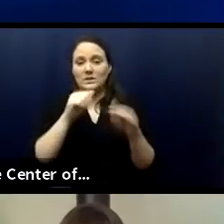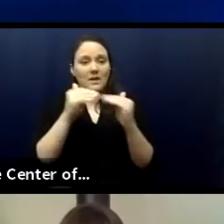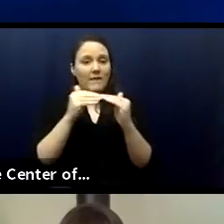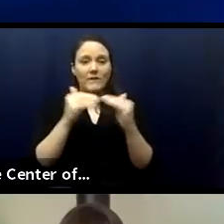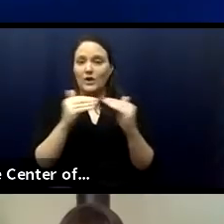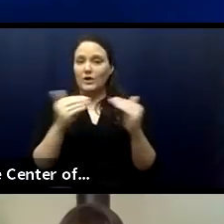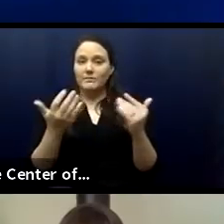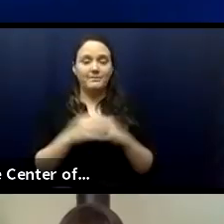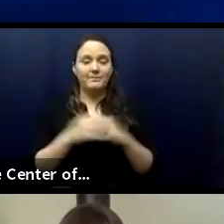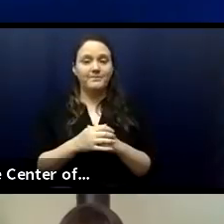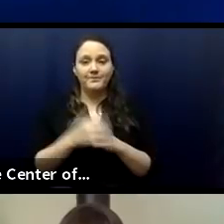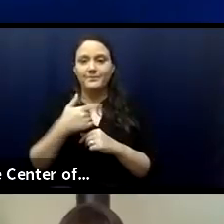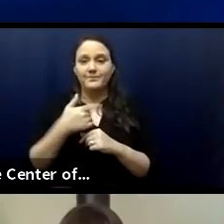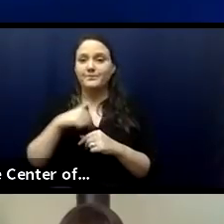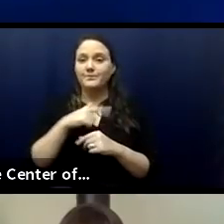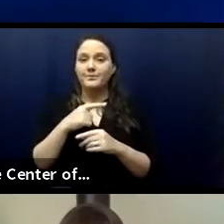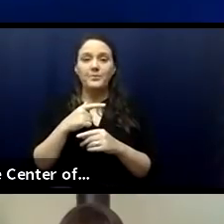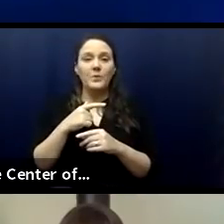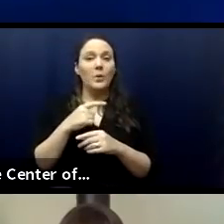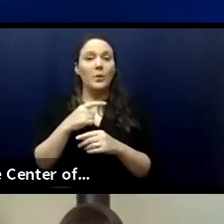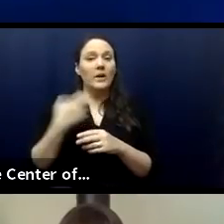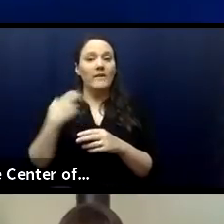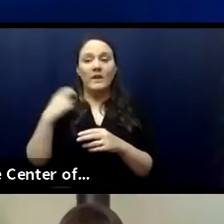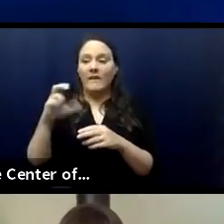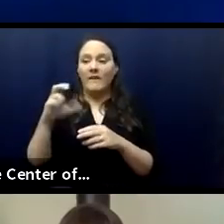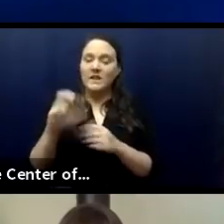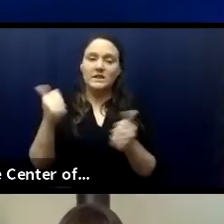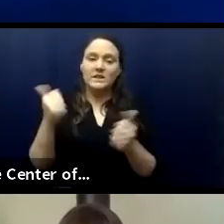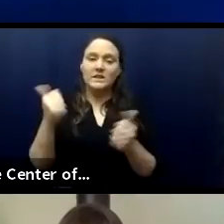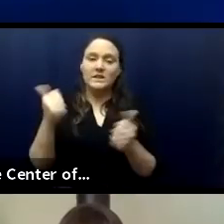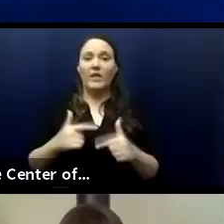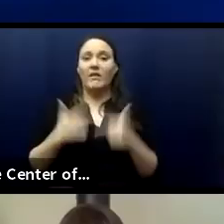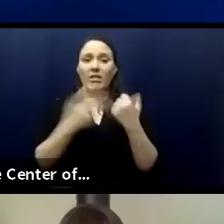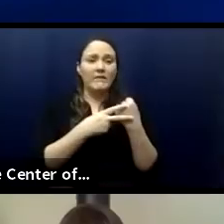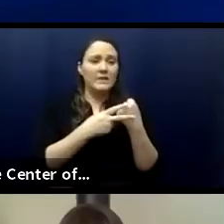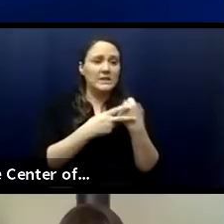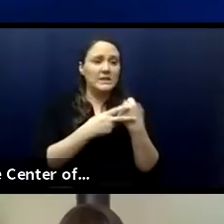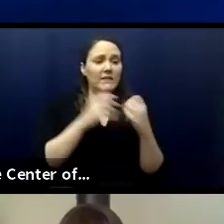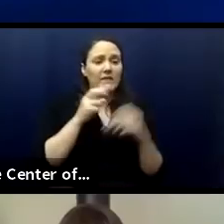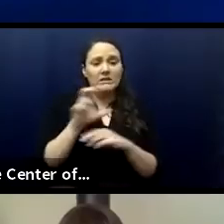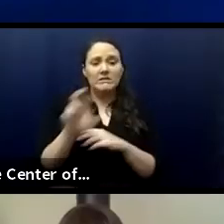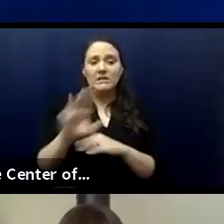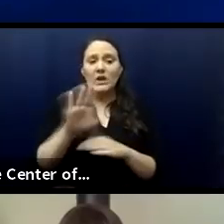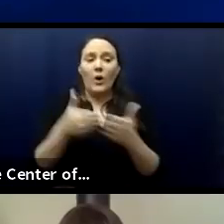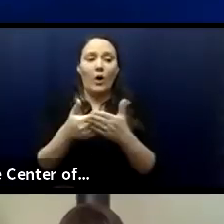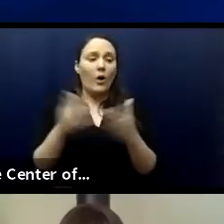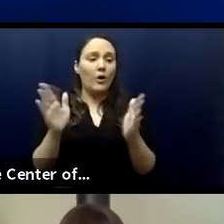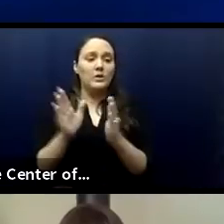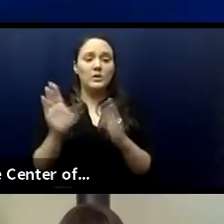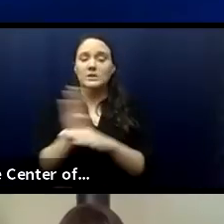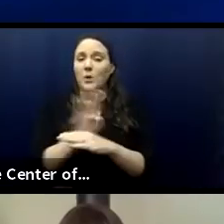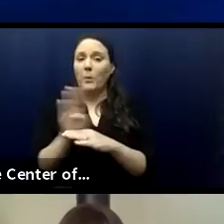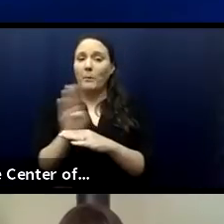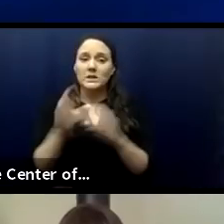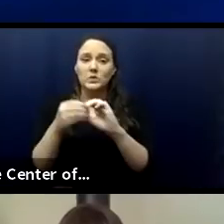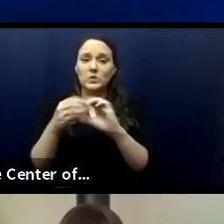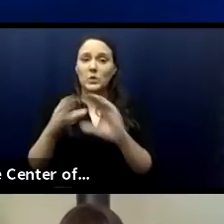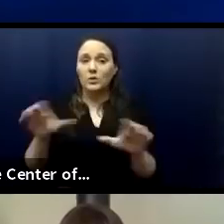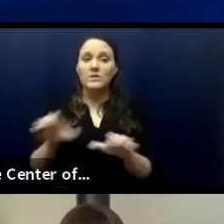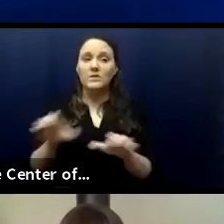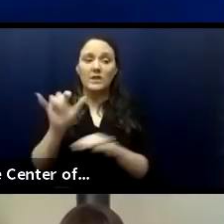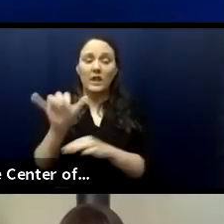We have put our life savings into this. Everyone, all small business owners have. And our small business economy